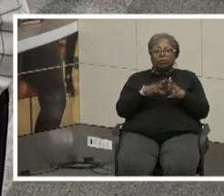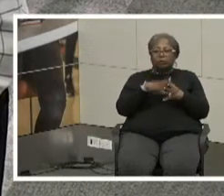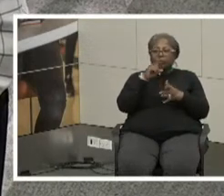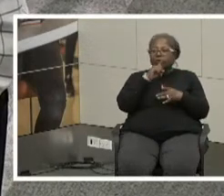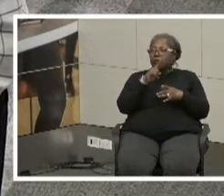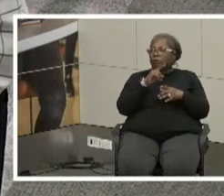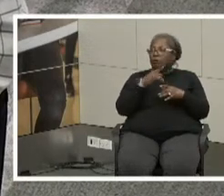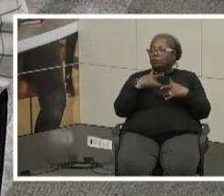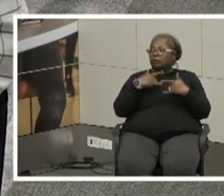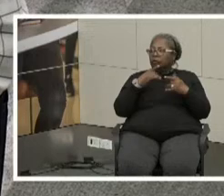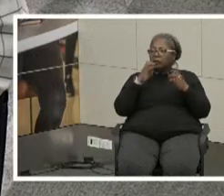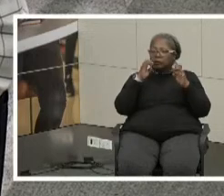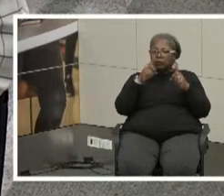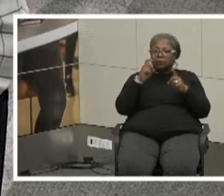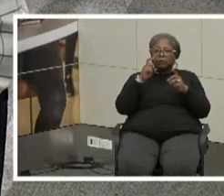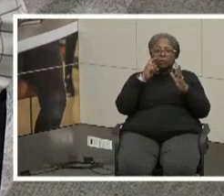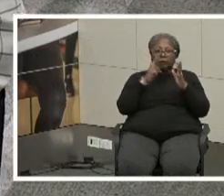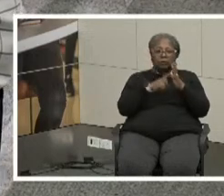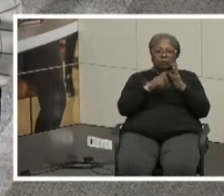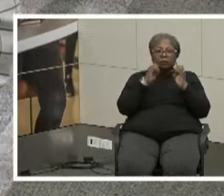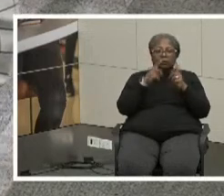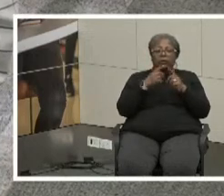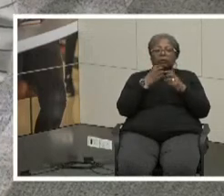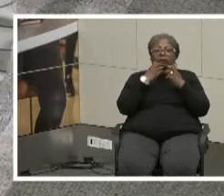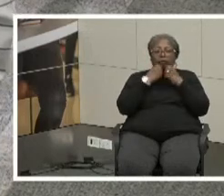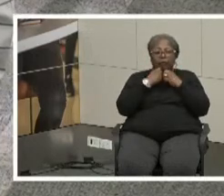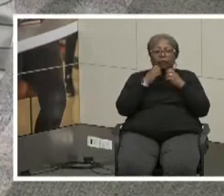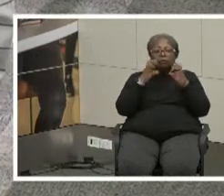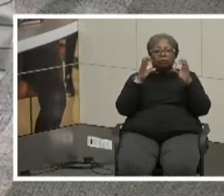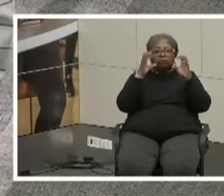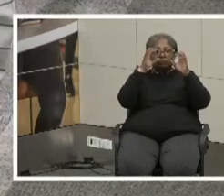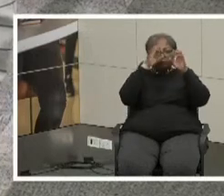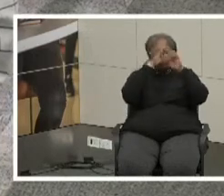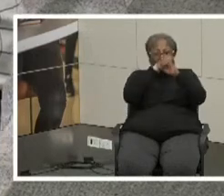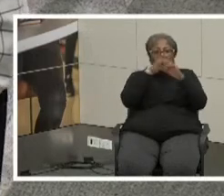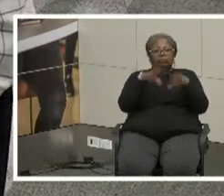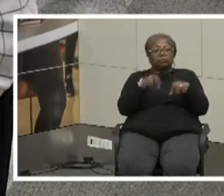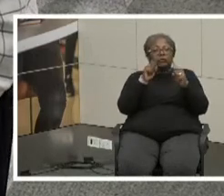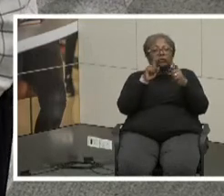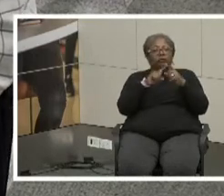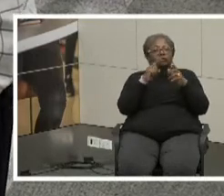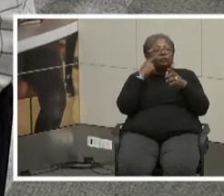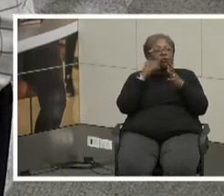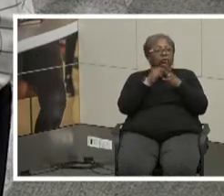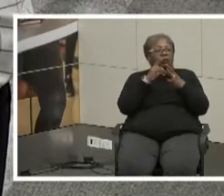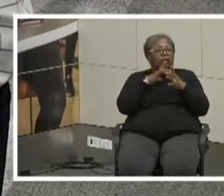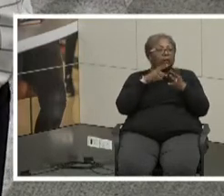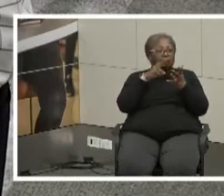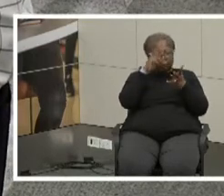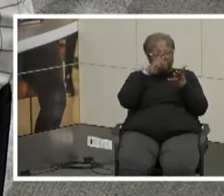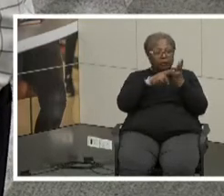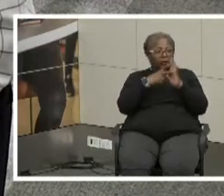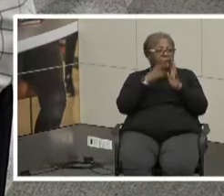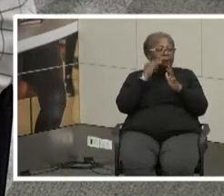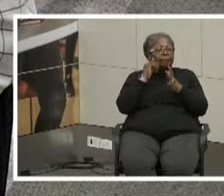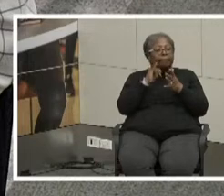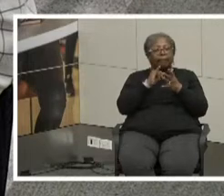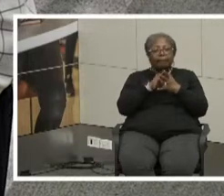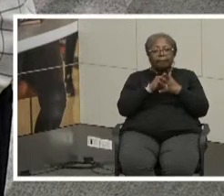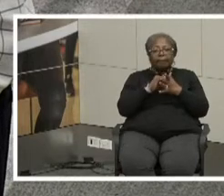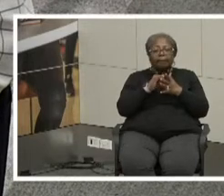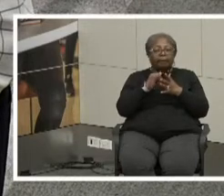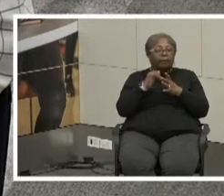events Educators who recognize the educational value of the eclipse took proactive steps to ensure their students had a meaningful experience however the disparity and